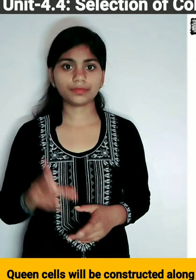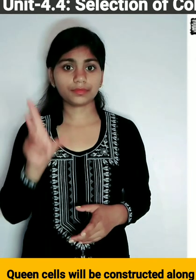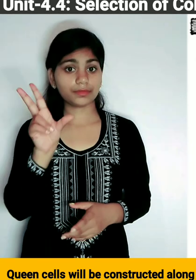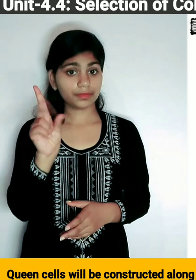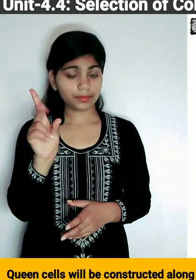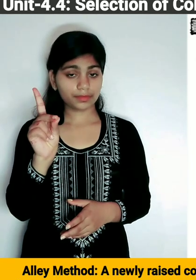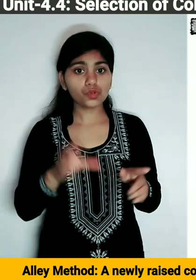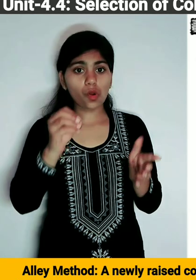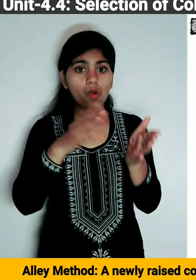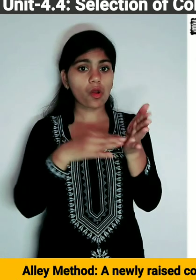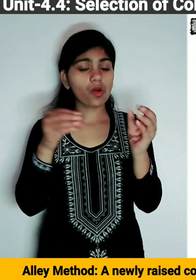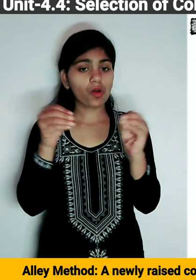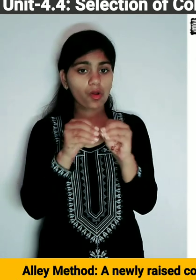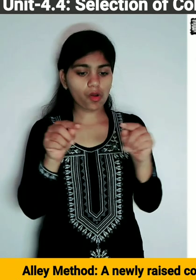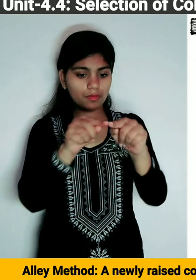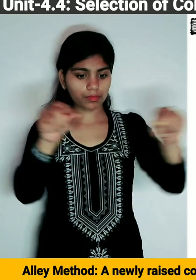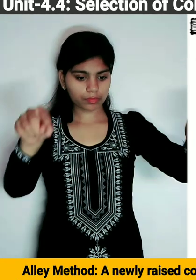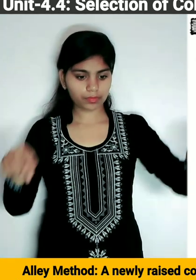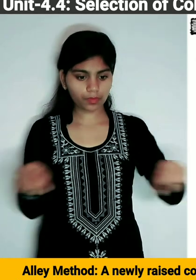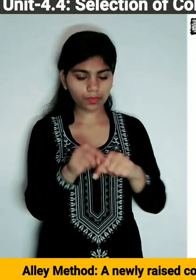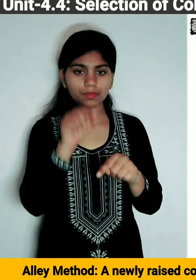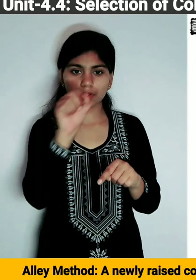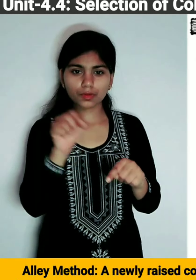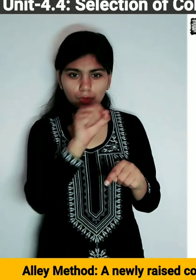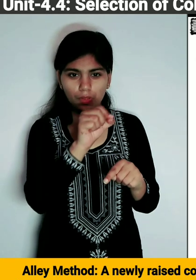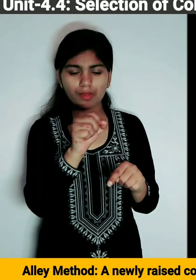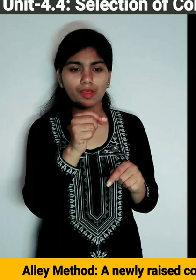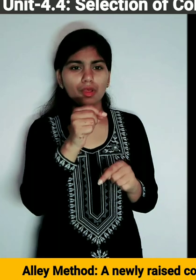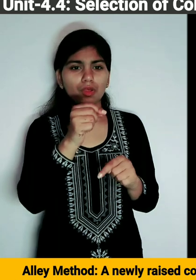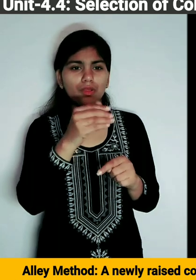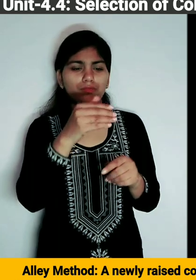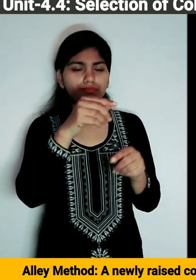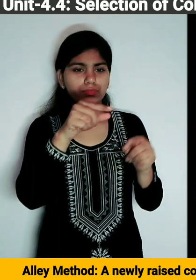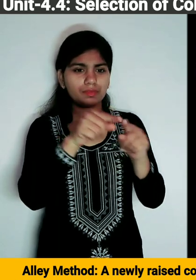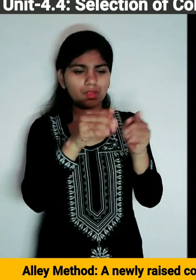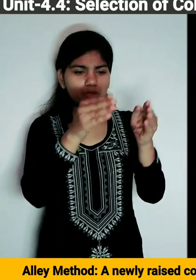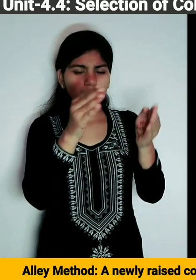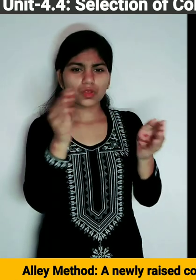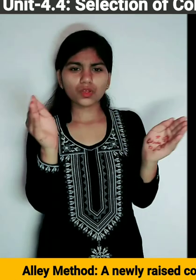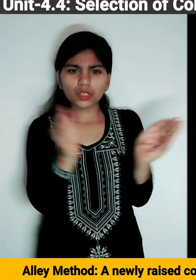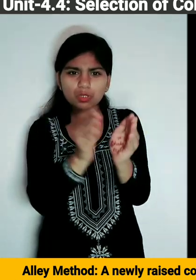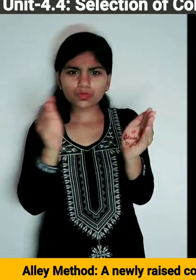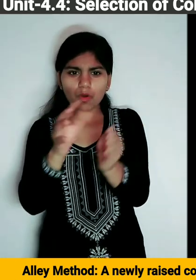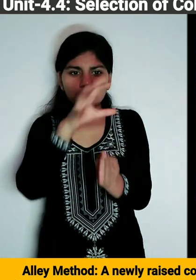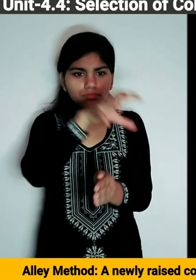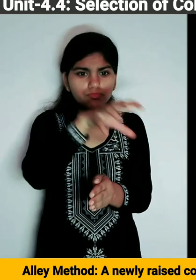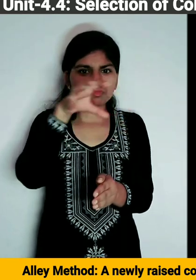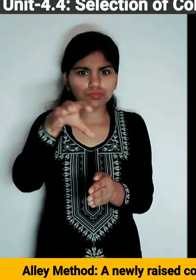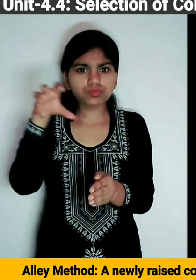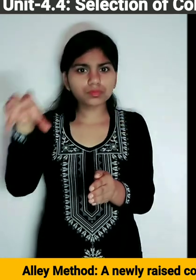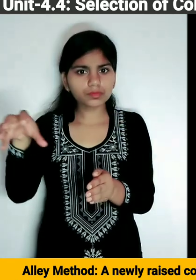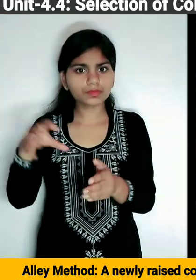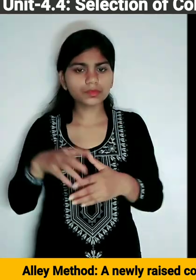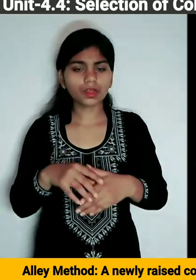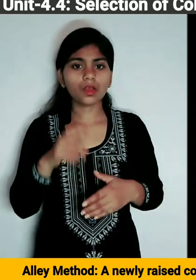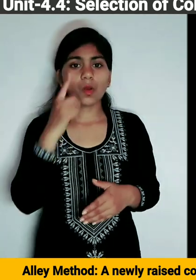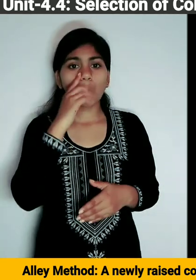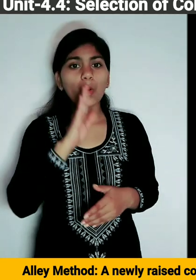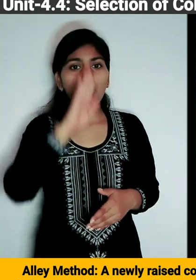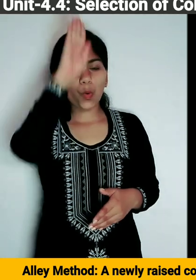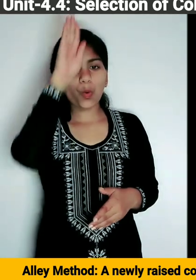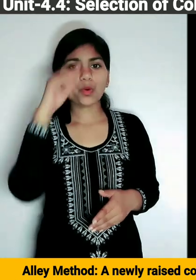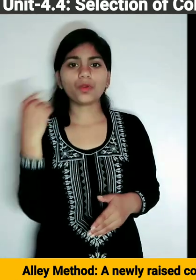Number 2, LA method. A newly raised comb is given in